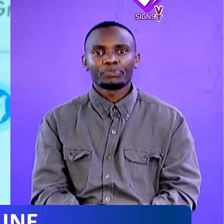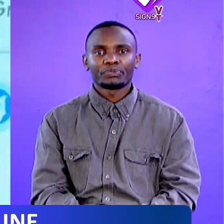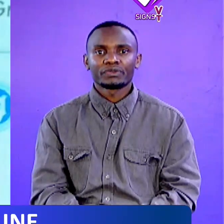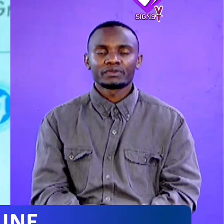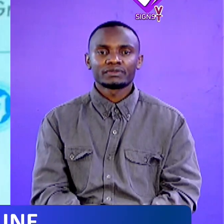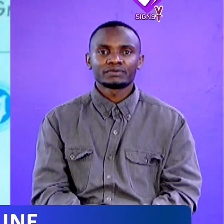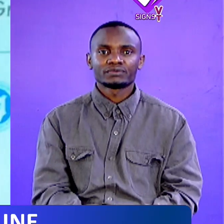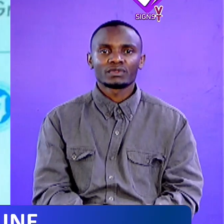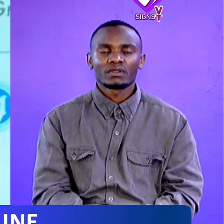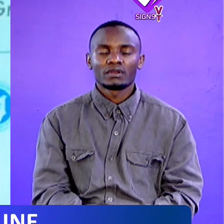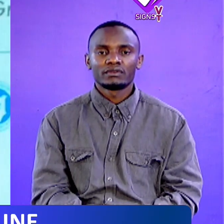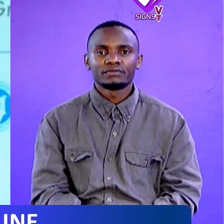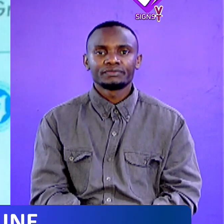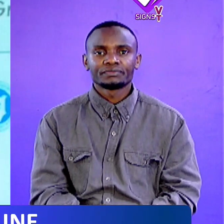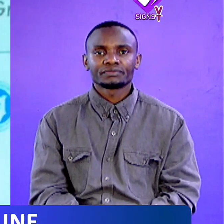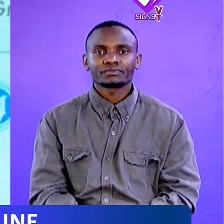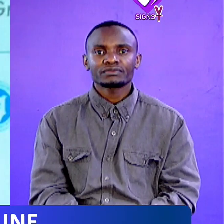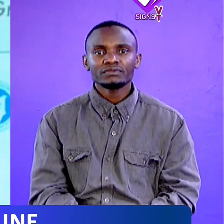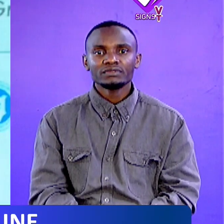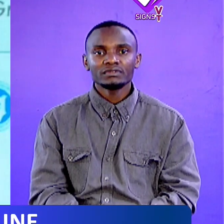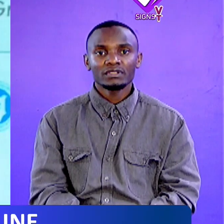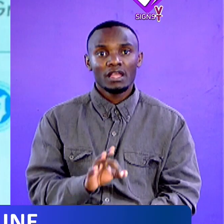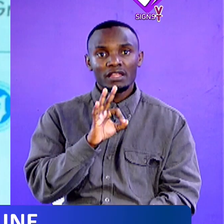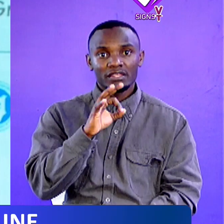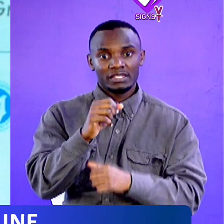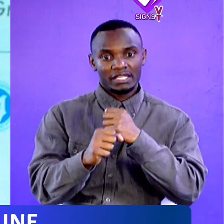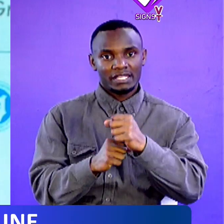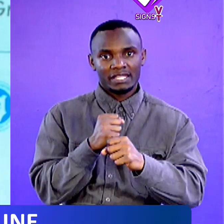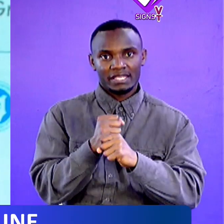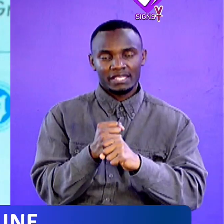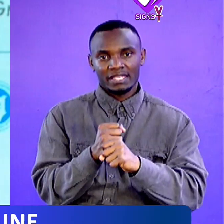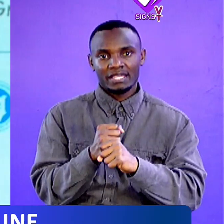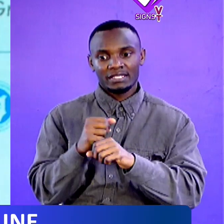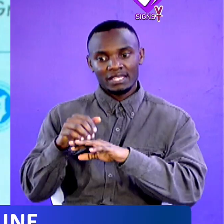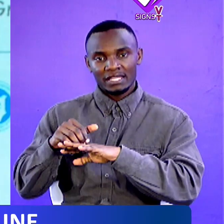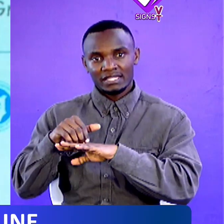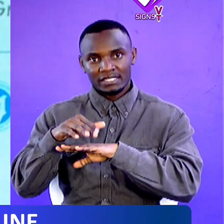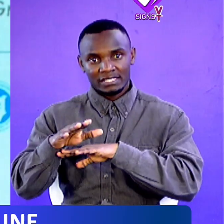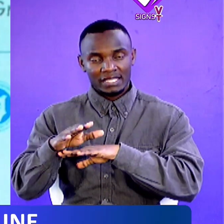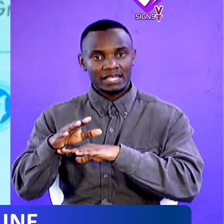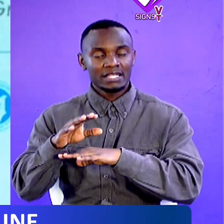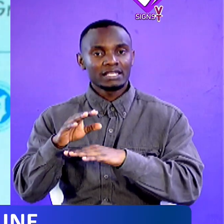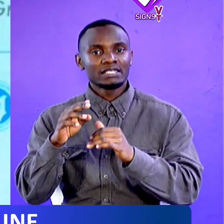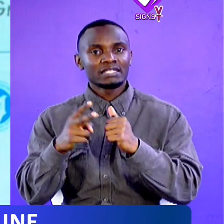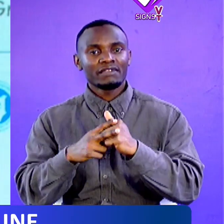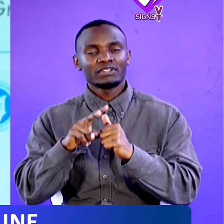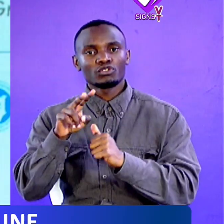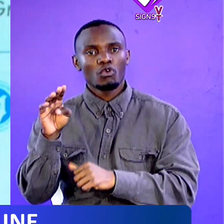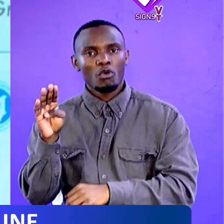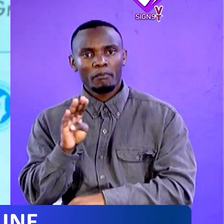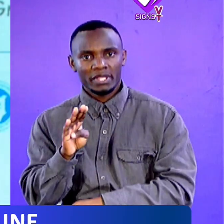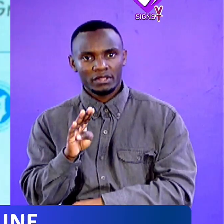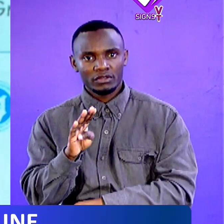In just under 3 years, it has disbursed over 72 billion to 26 million